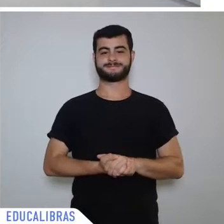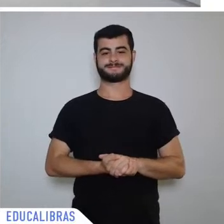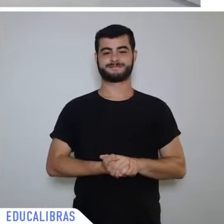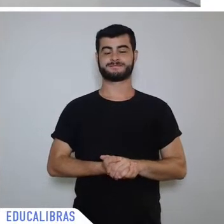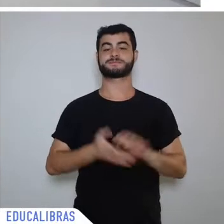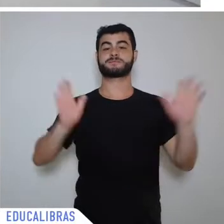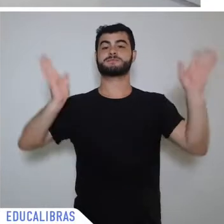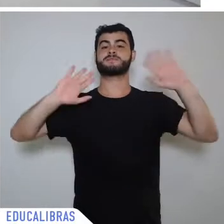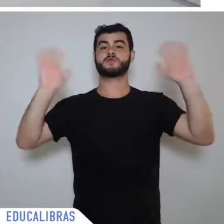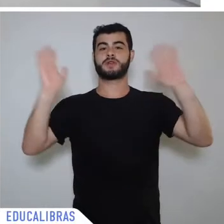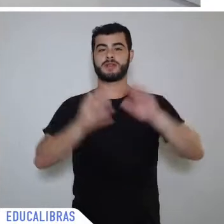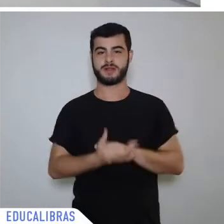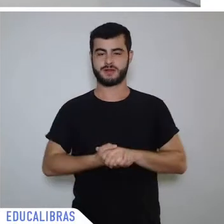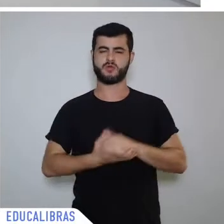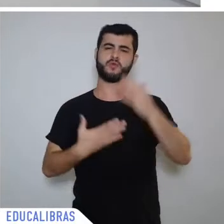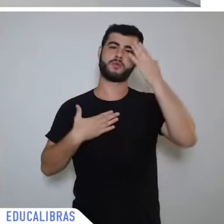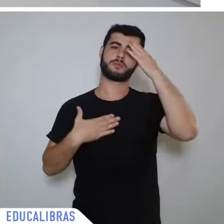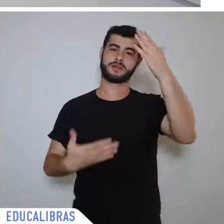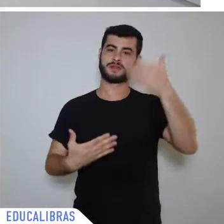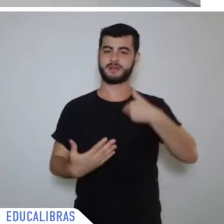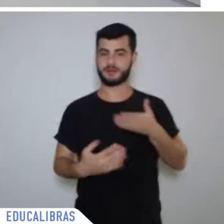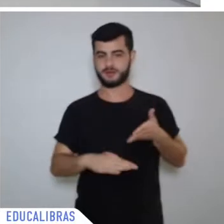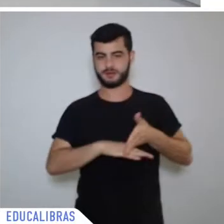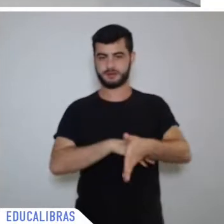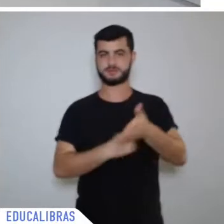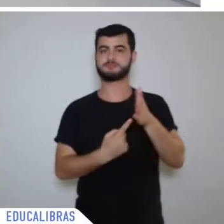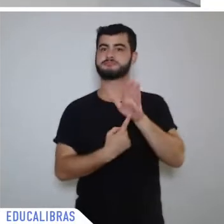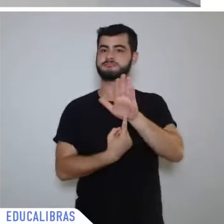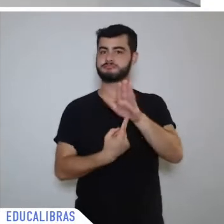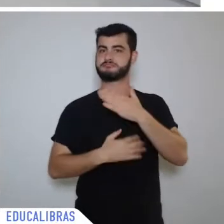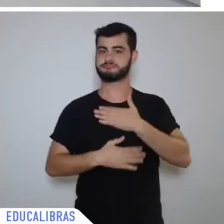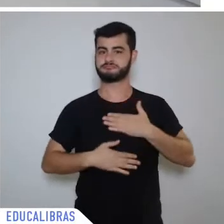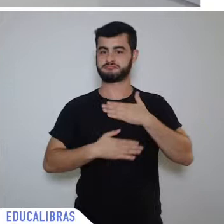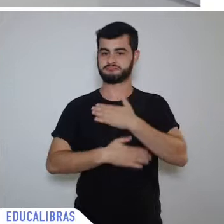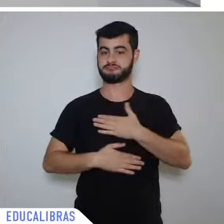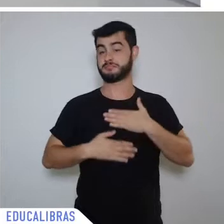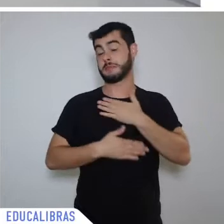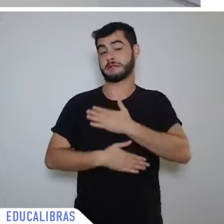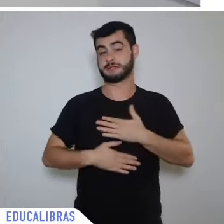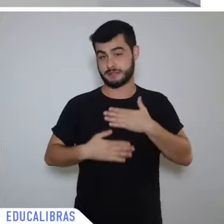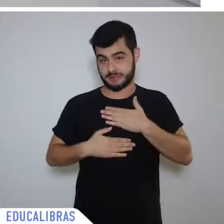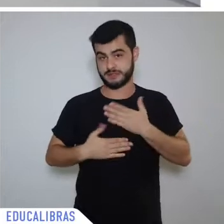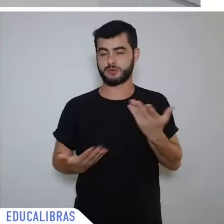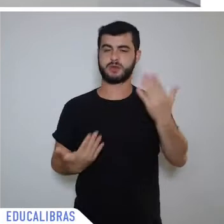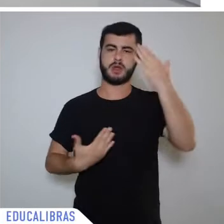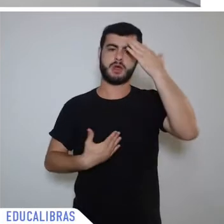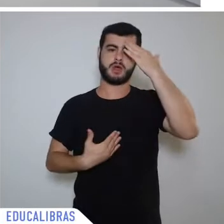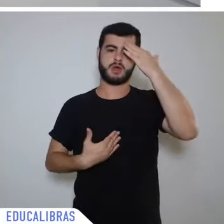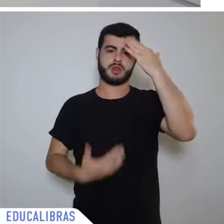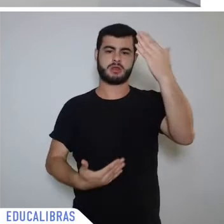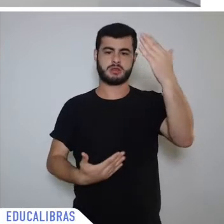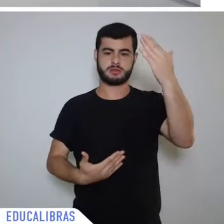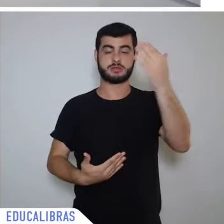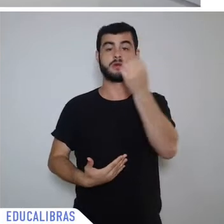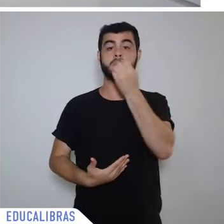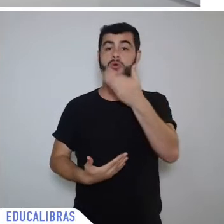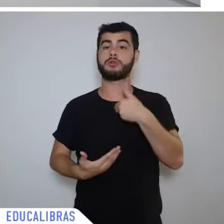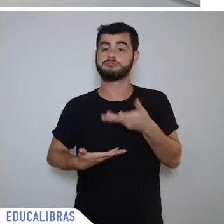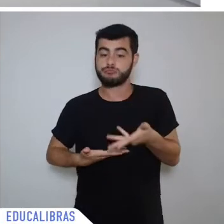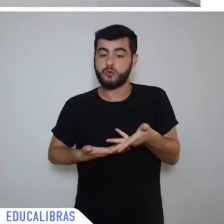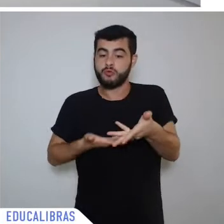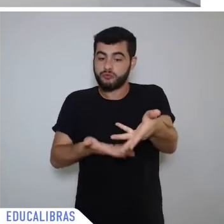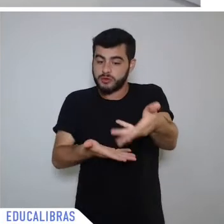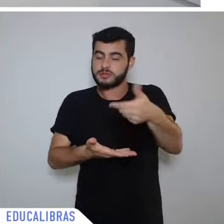Thank you, Maíra, for your great presentation. Thank you for the introduction. I thank you for